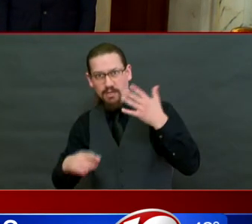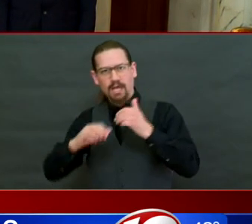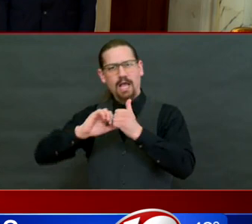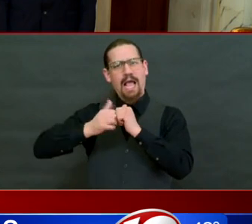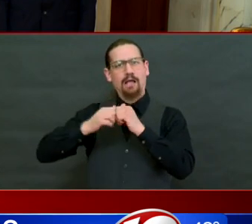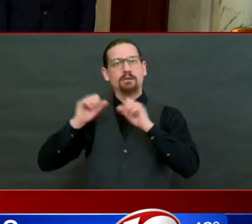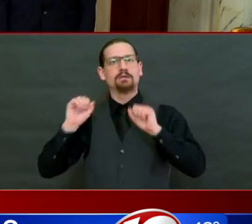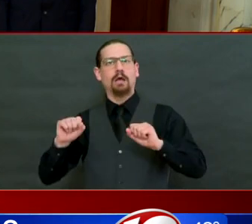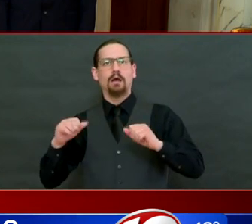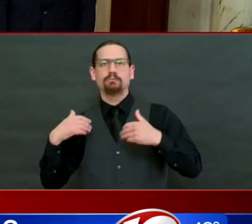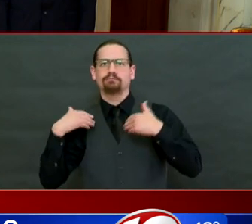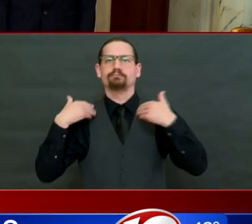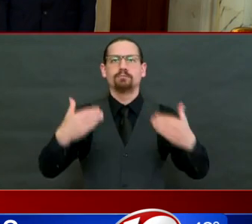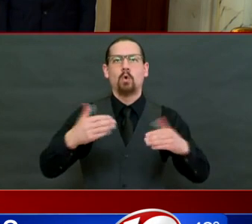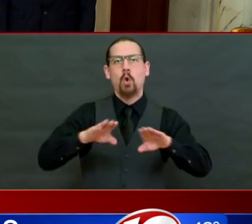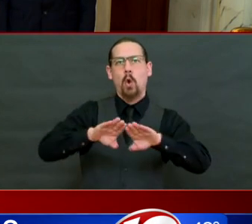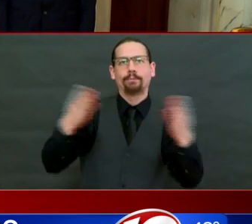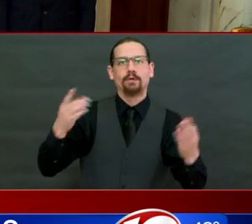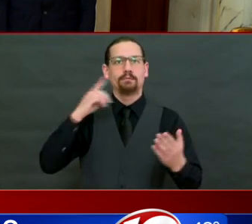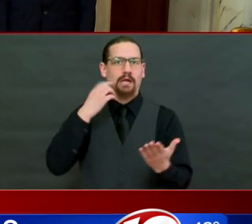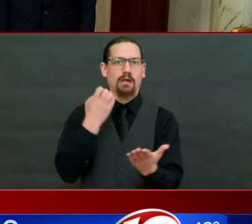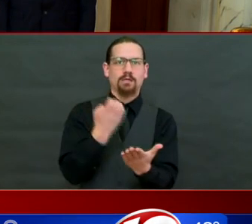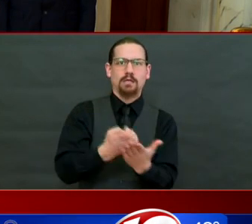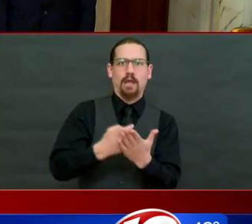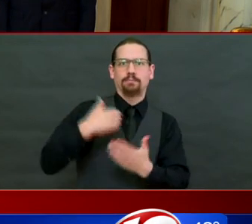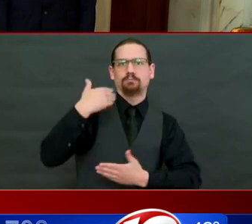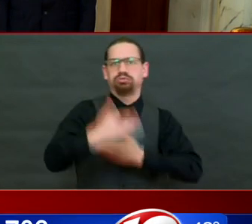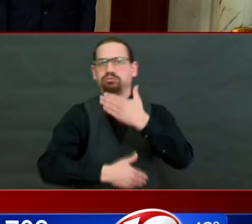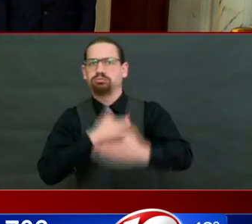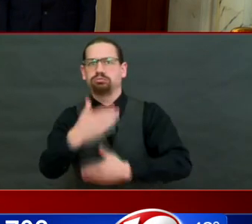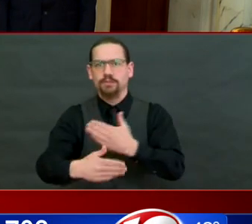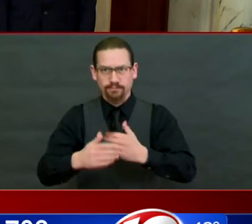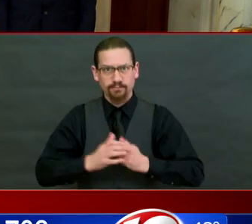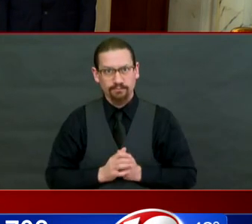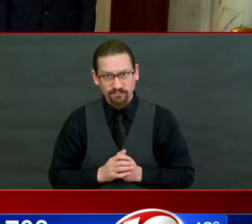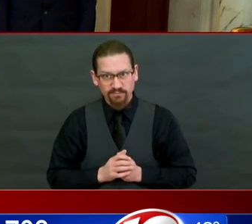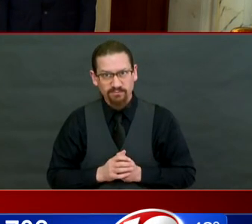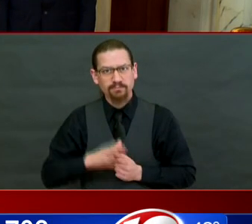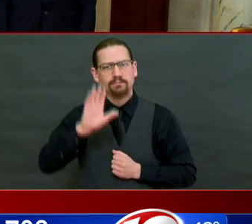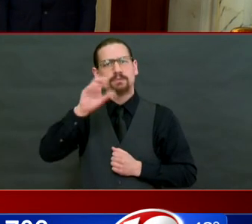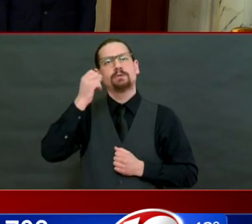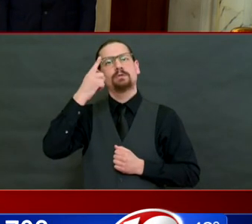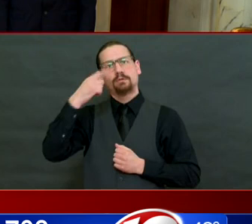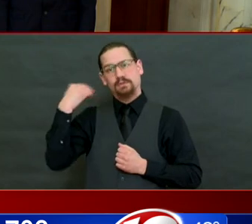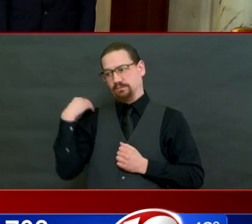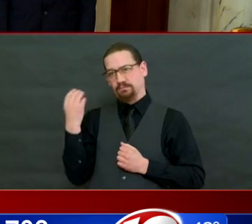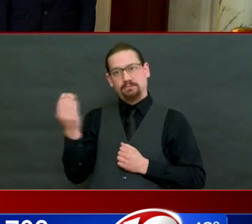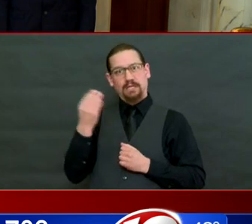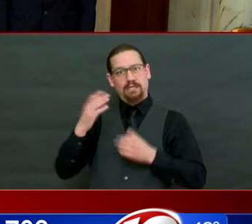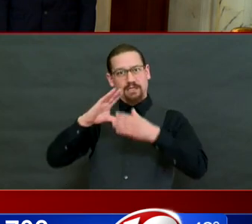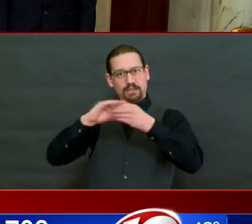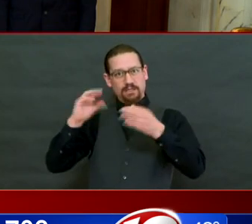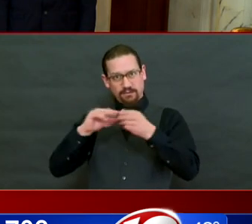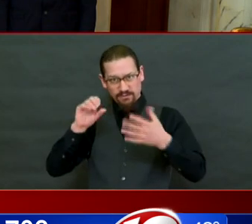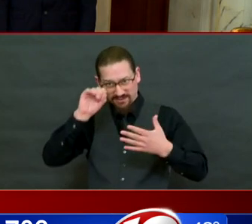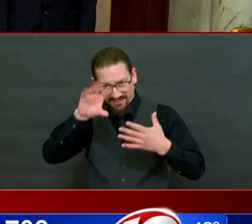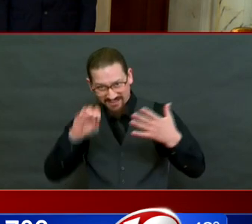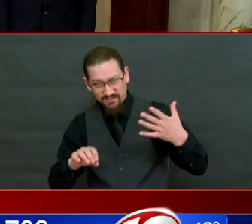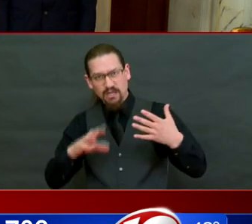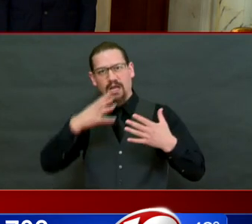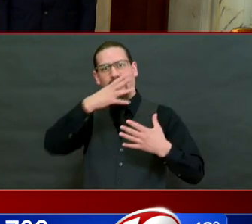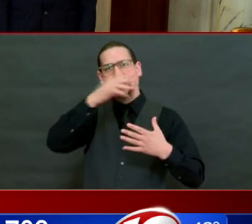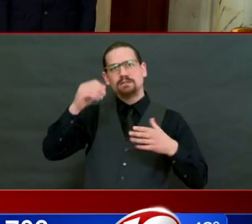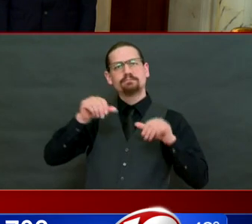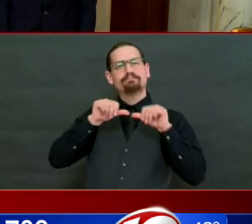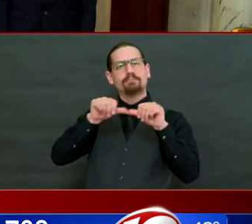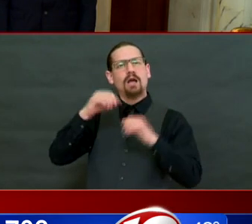day I look at the data as it relates to those 6 indicators. And I talk constantly to our